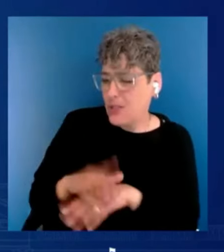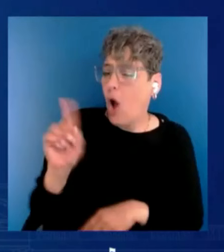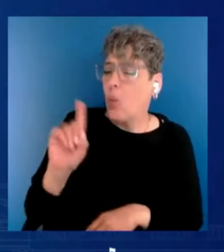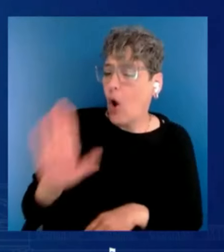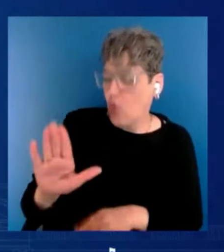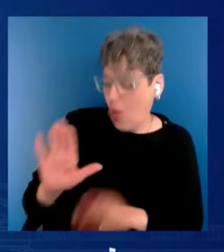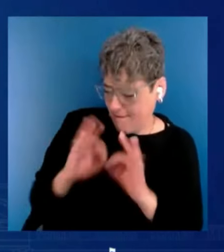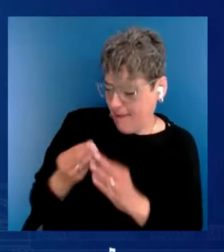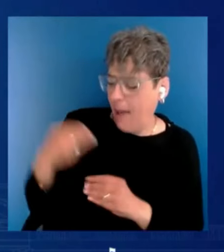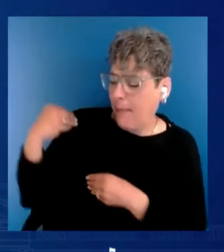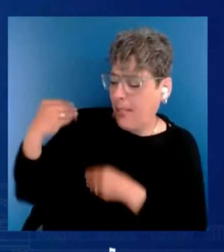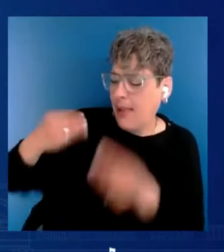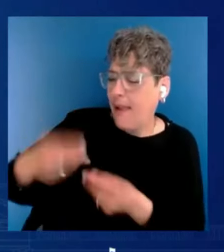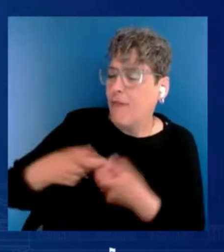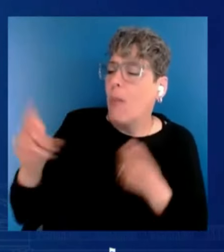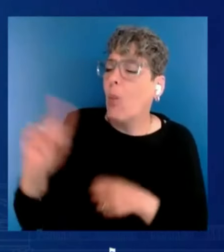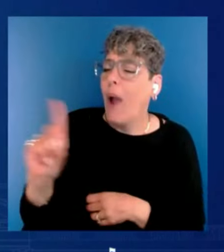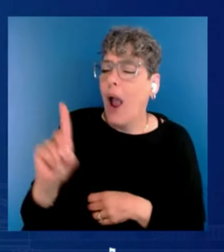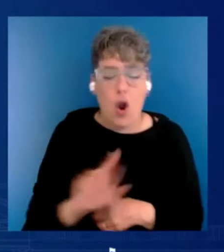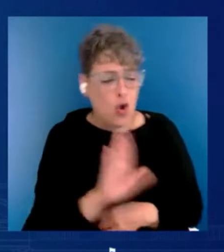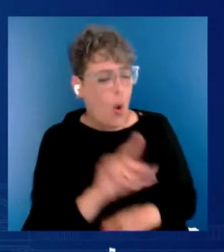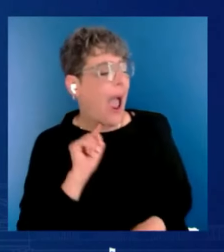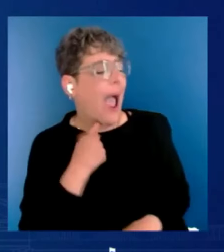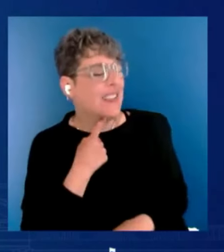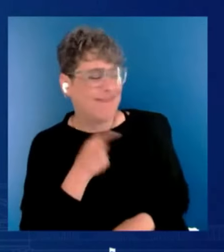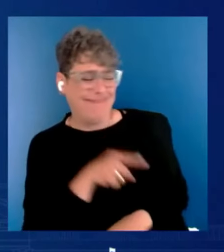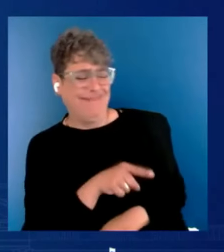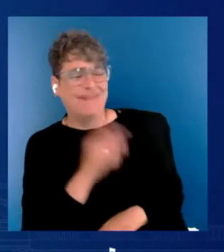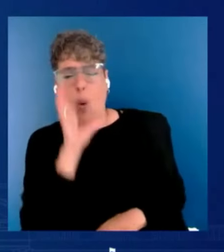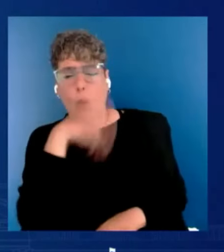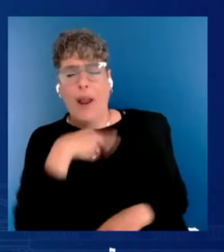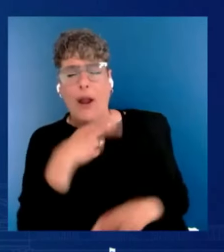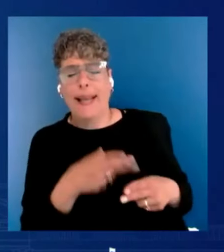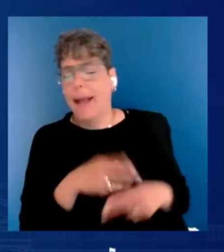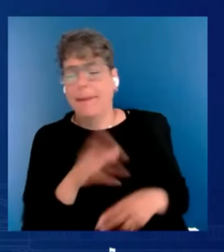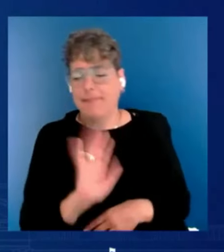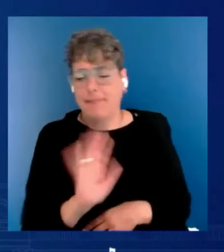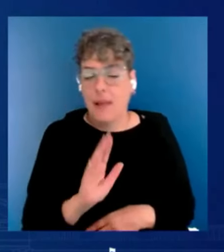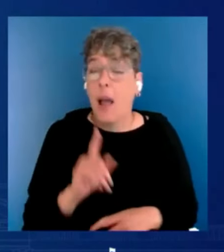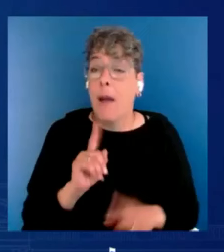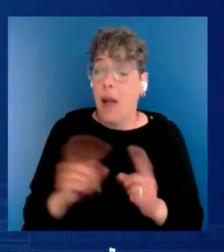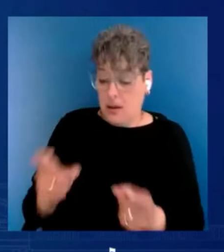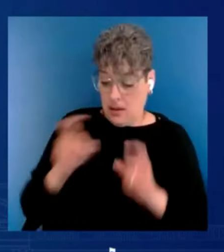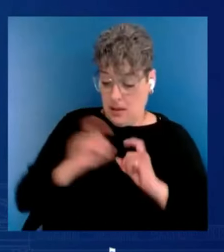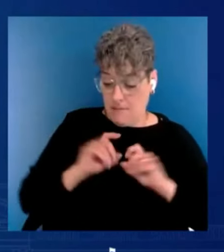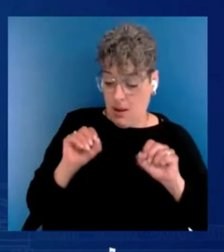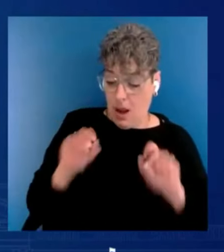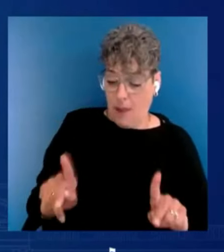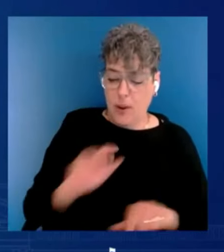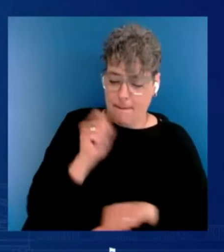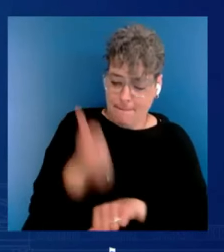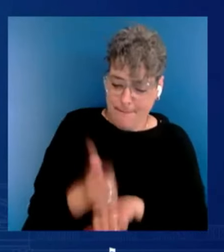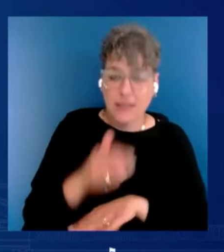fact that we had a funny sounding name, but where we'd be in fact given opportunities based on our willingness to work hard, based on our common